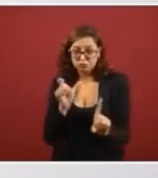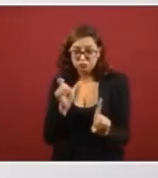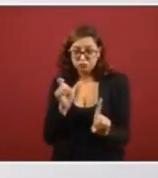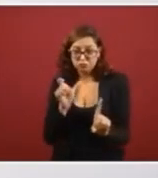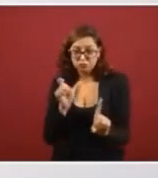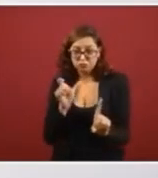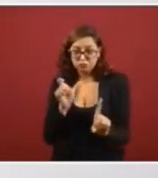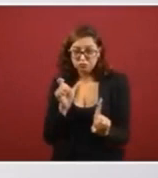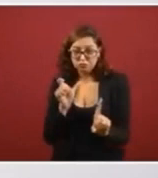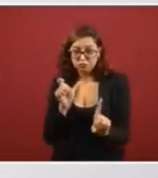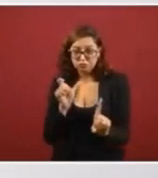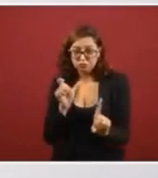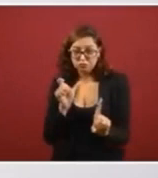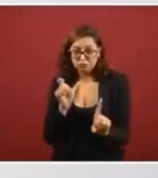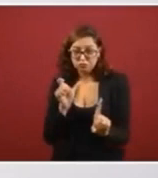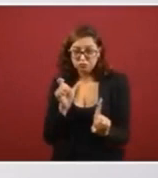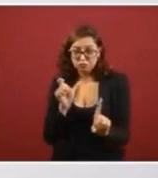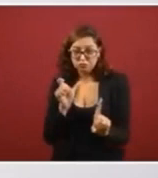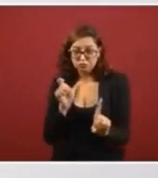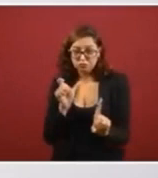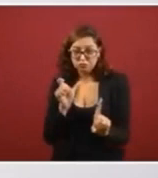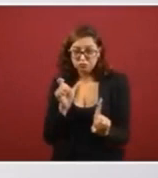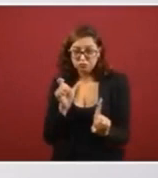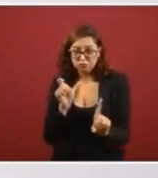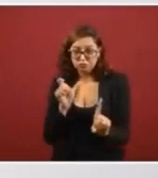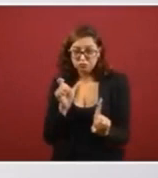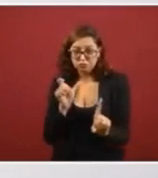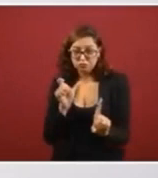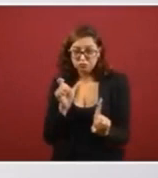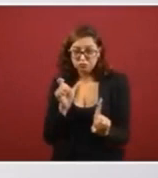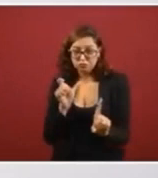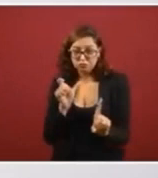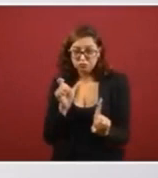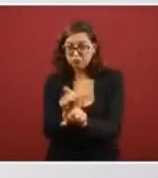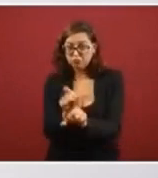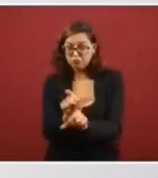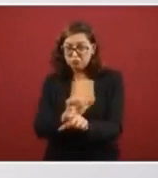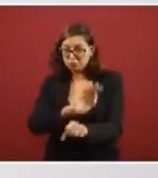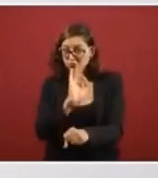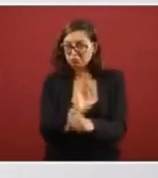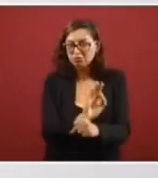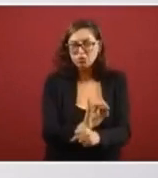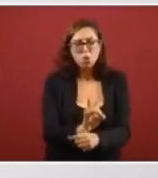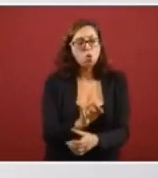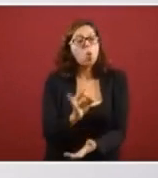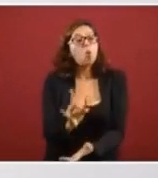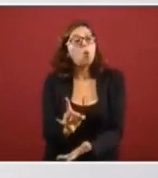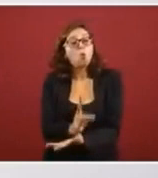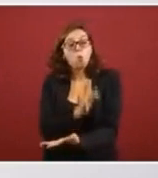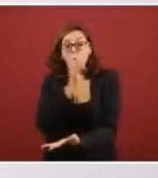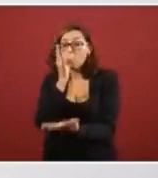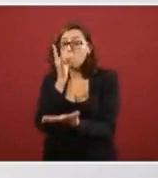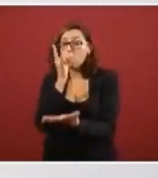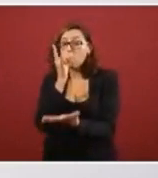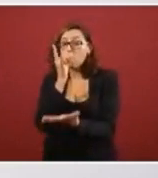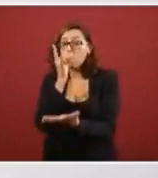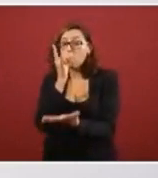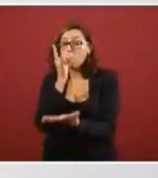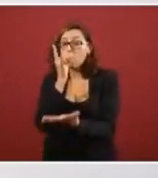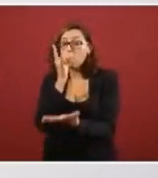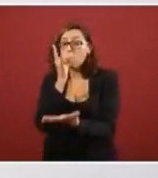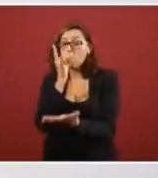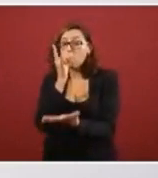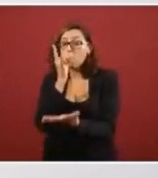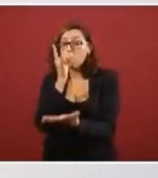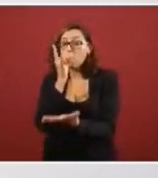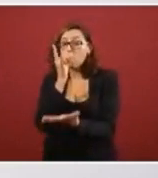and you only give escorts to those functioning officials they due